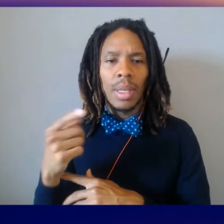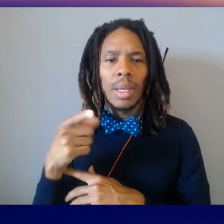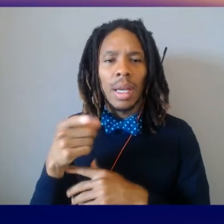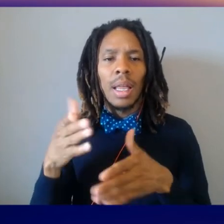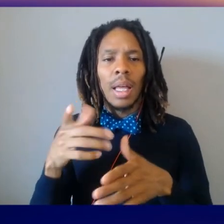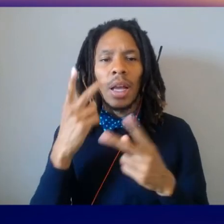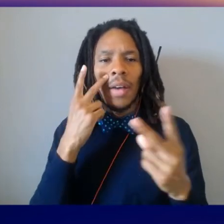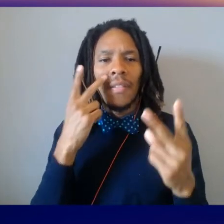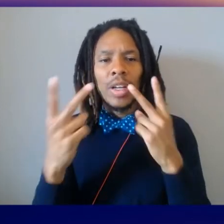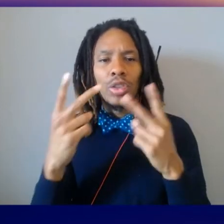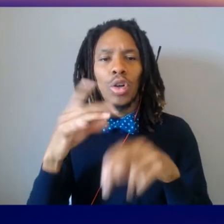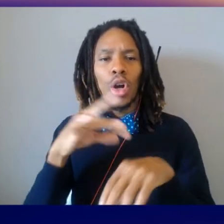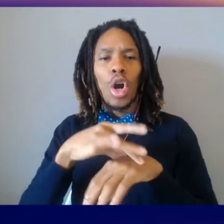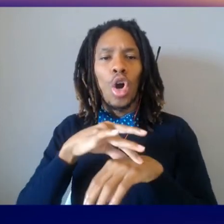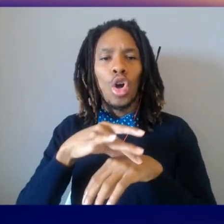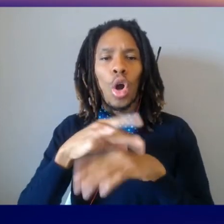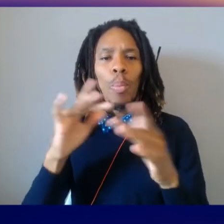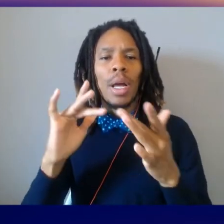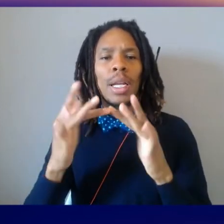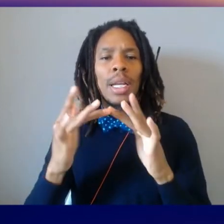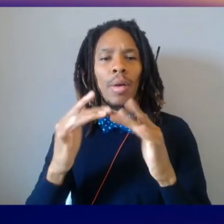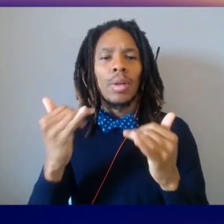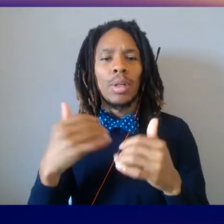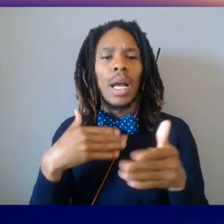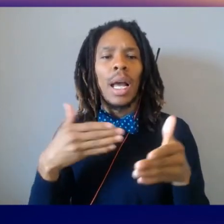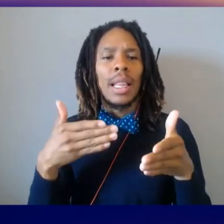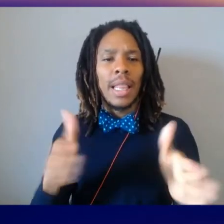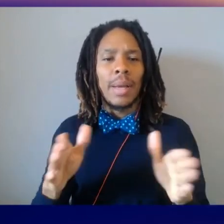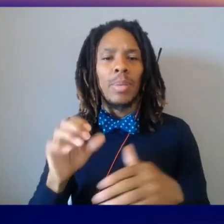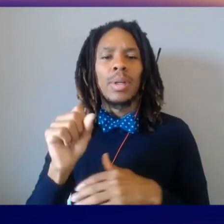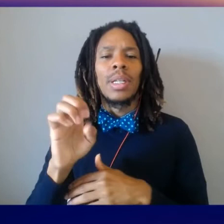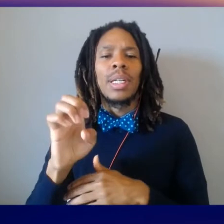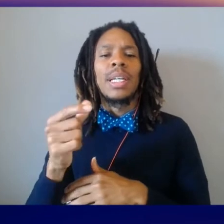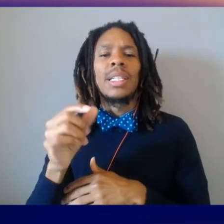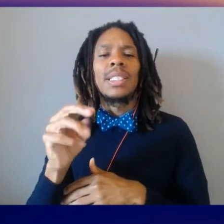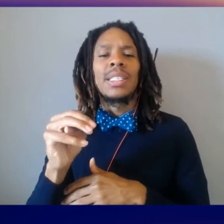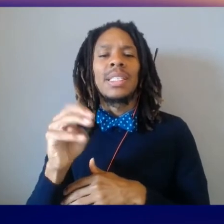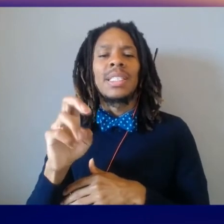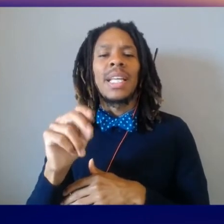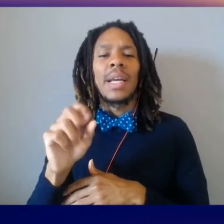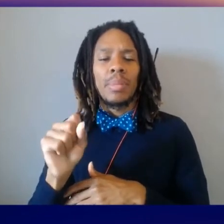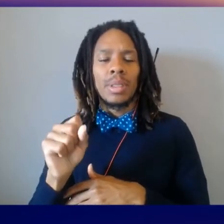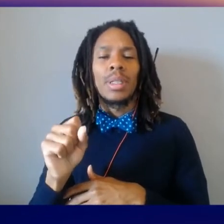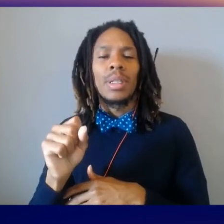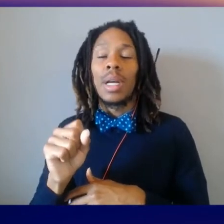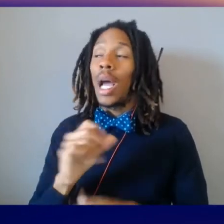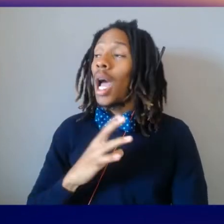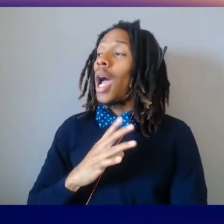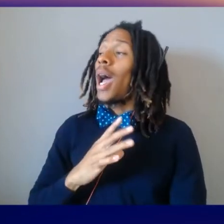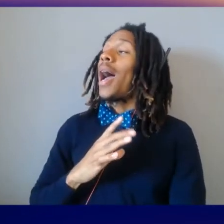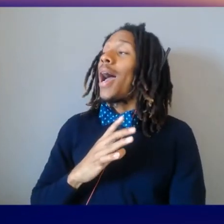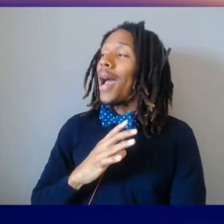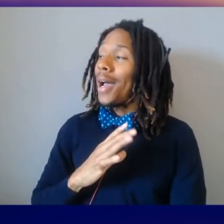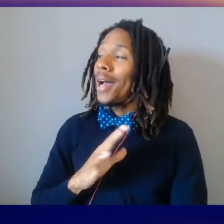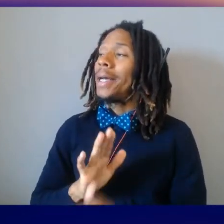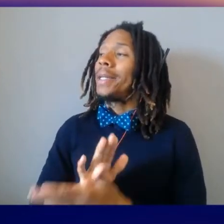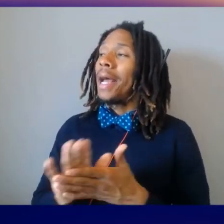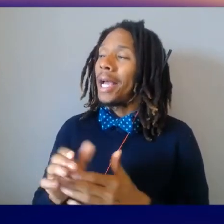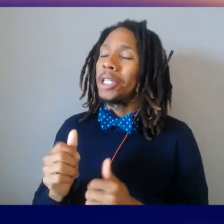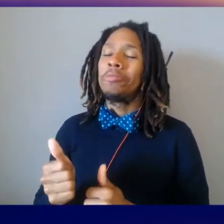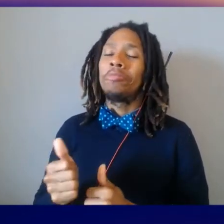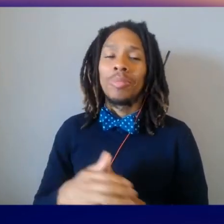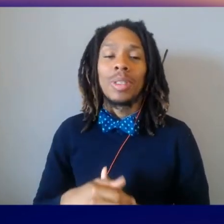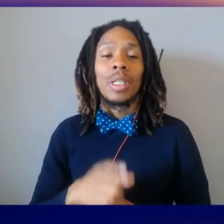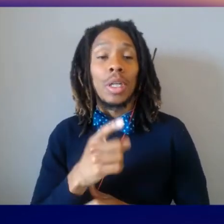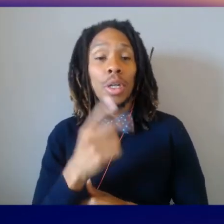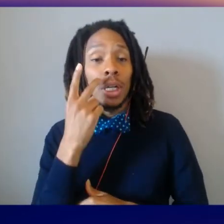global network as well. Let me enable segments. Oh, I nice. see. Yeah, okay. So you can see